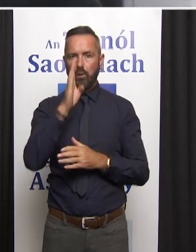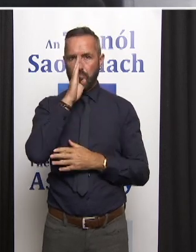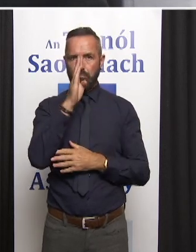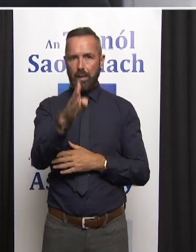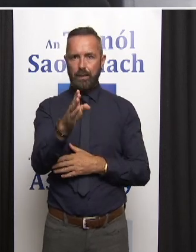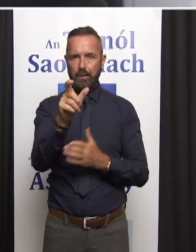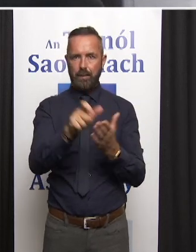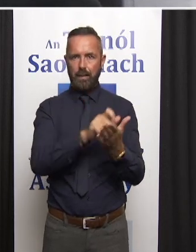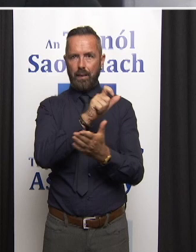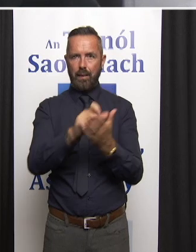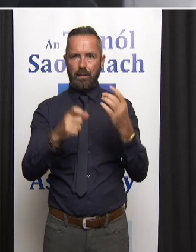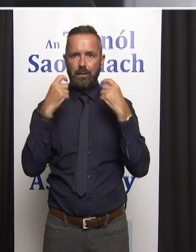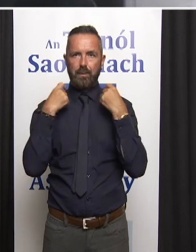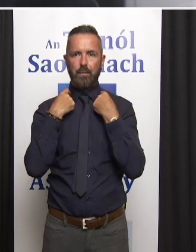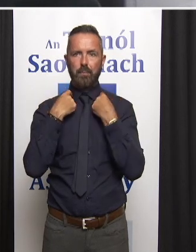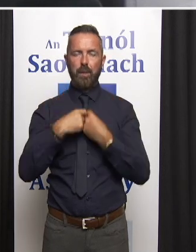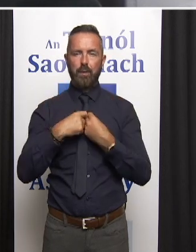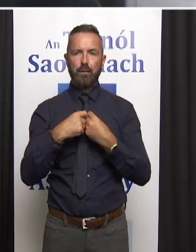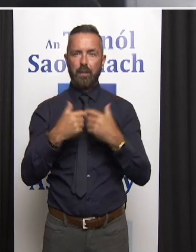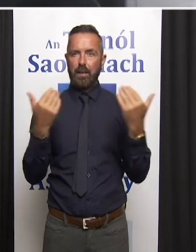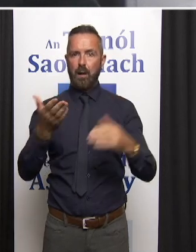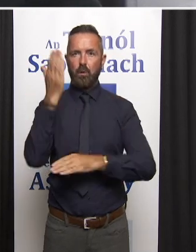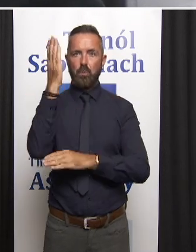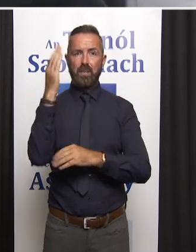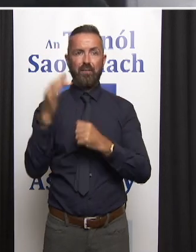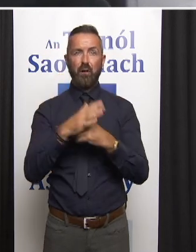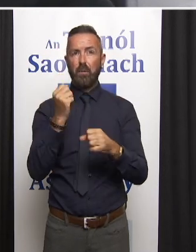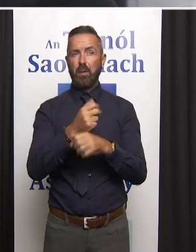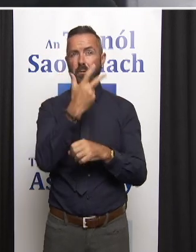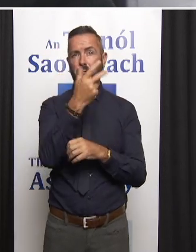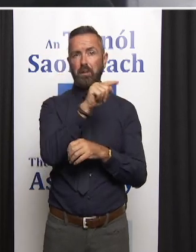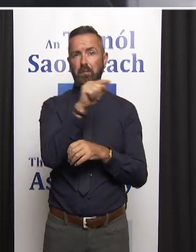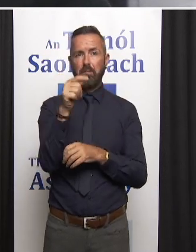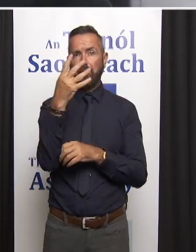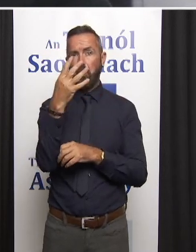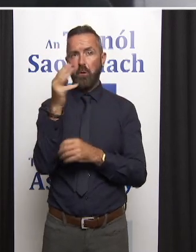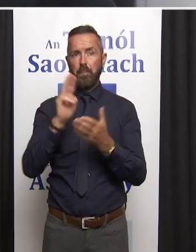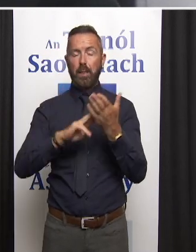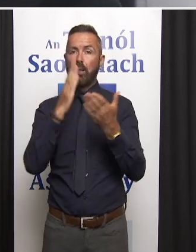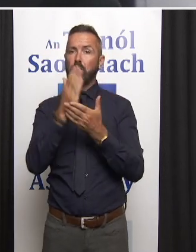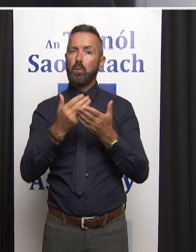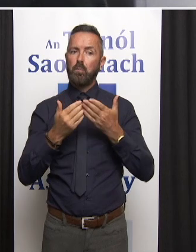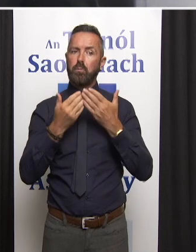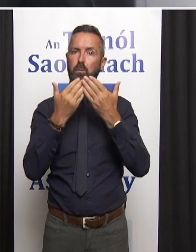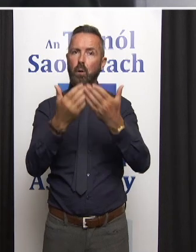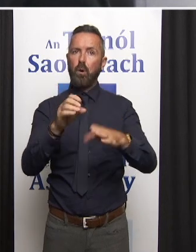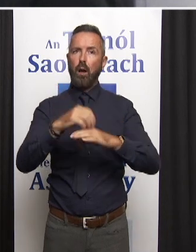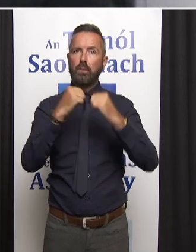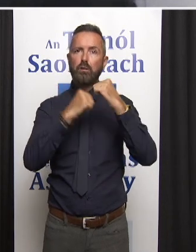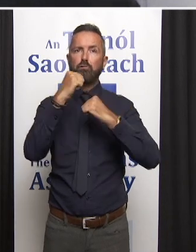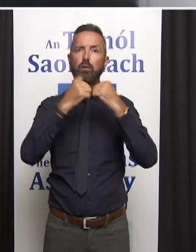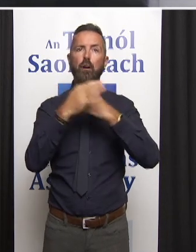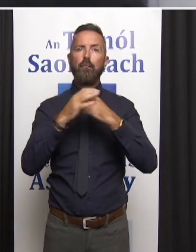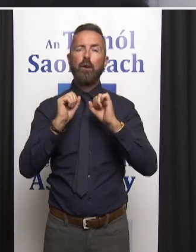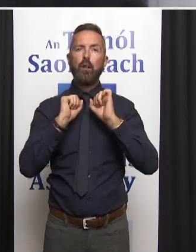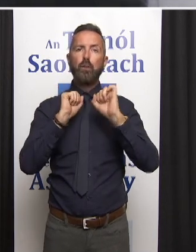mayor. What we're now going to do, I'm going to present for about 3 to 5 minutes, is just some proposals on the structure of